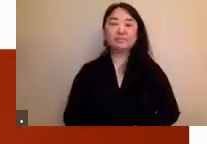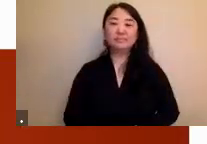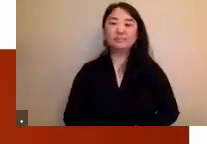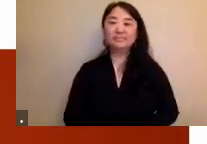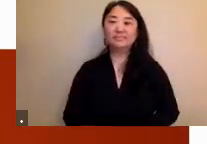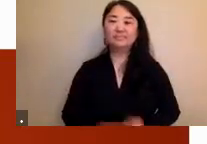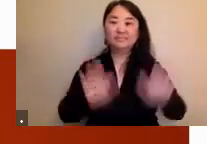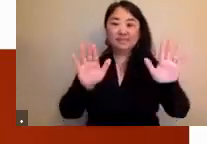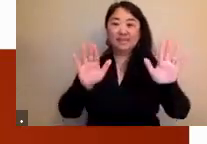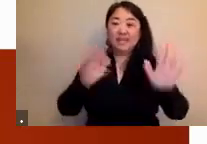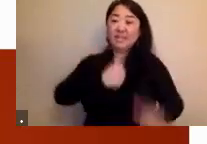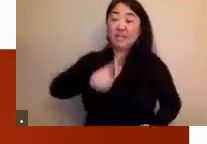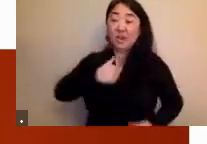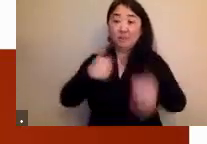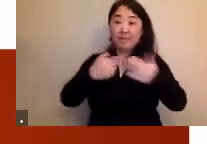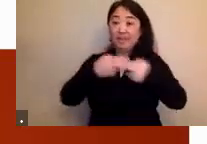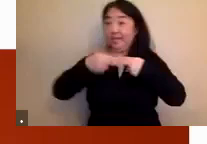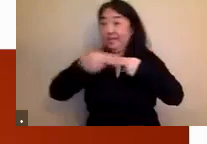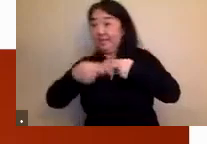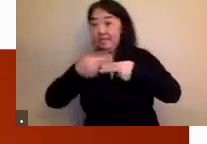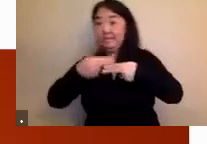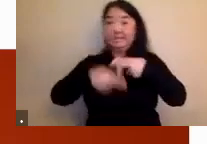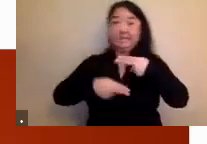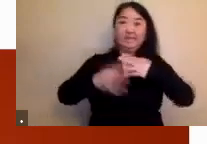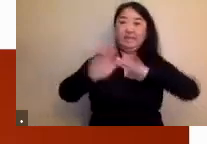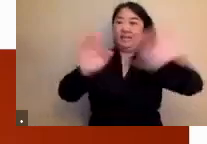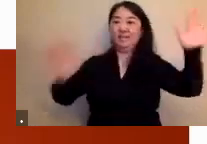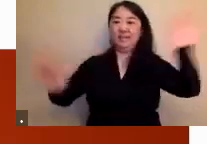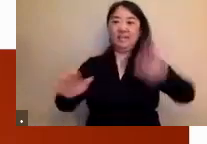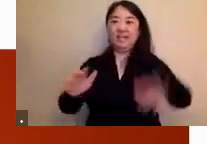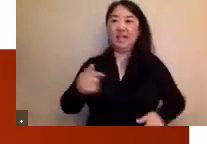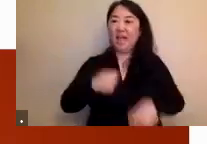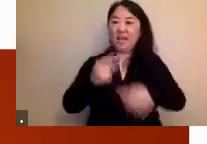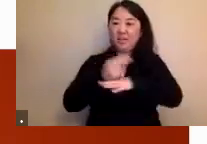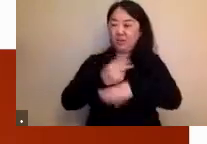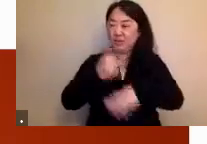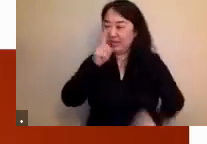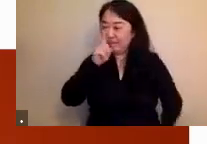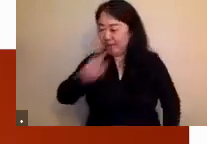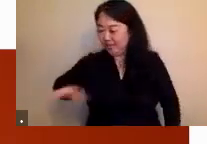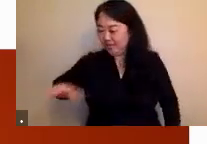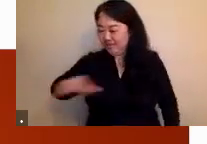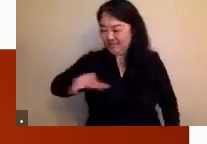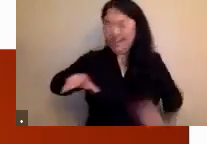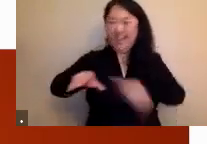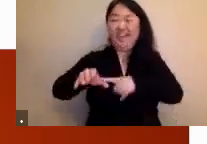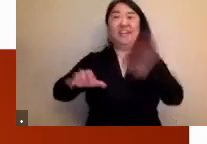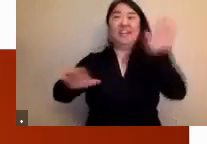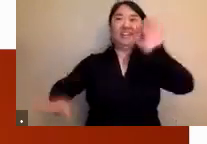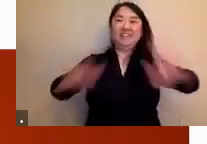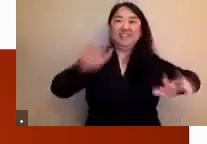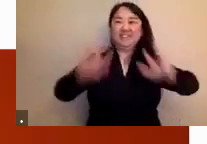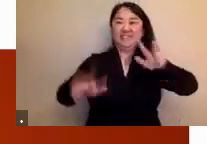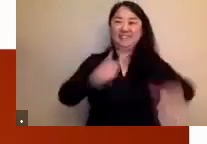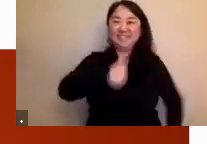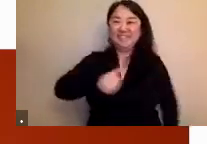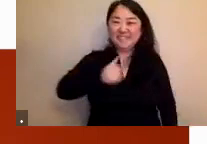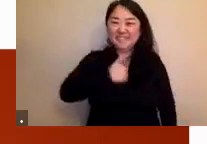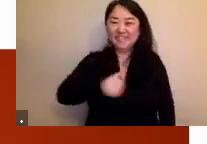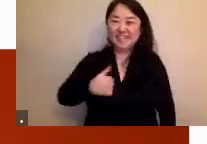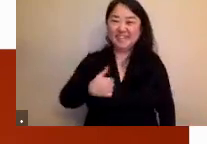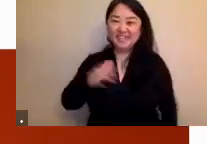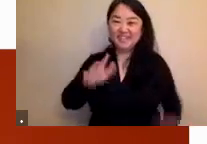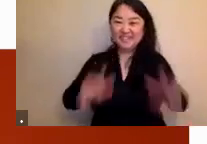sorry, I have a new computer, so I never know how to use a mouse any other day, but this doesn't, this is even worse.